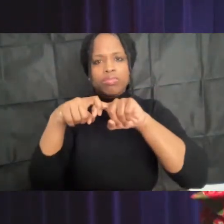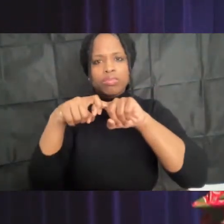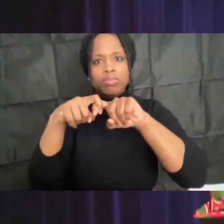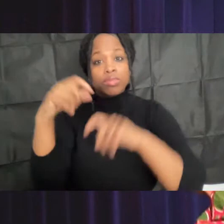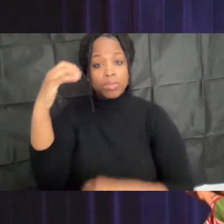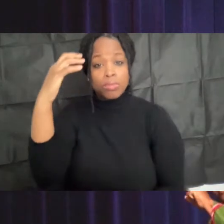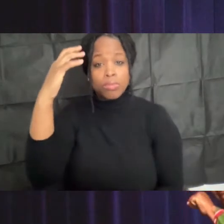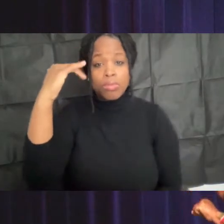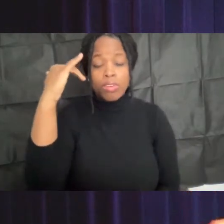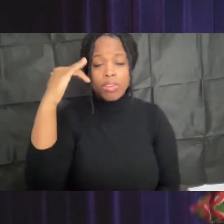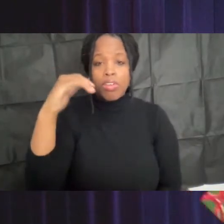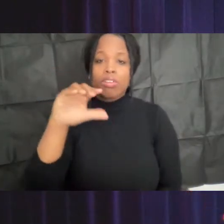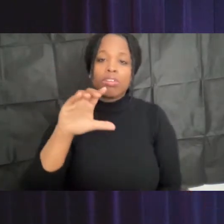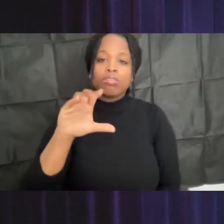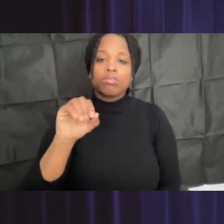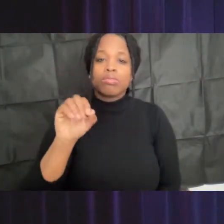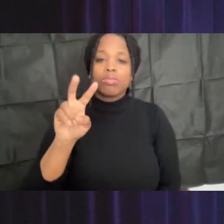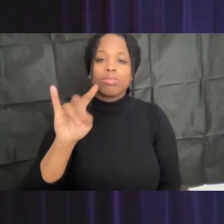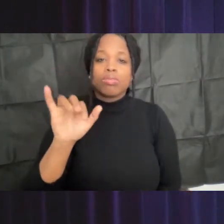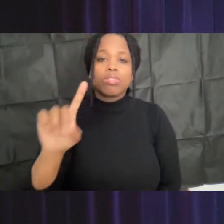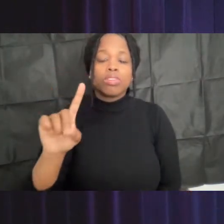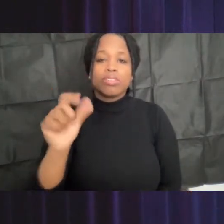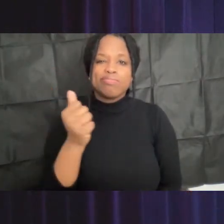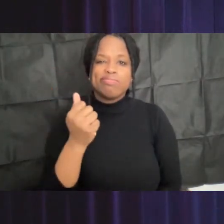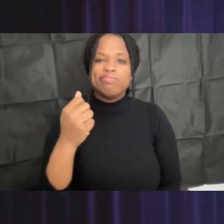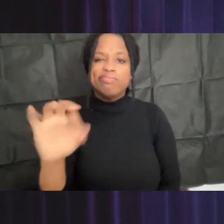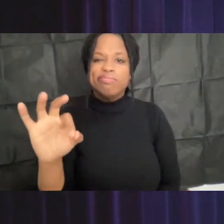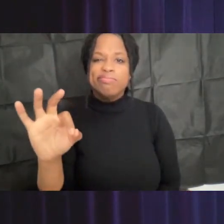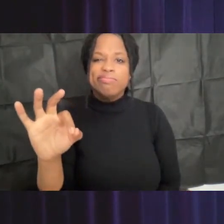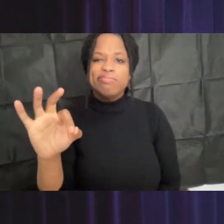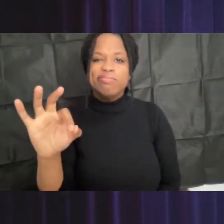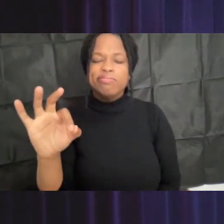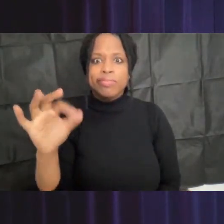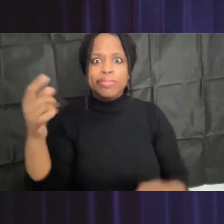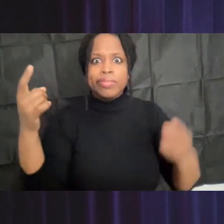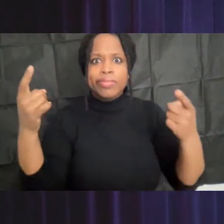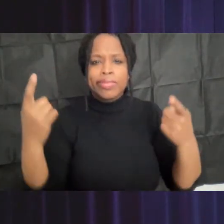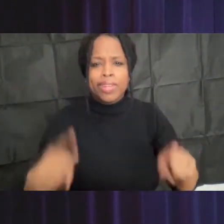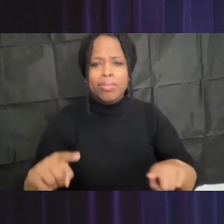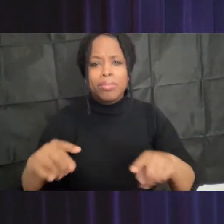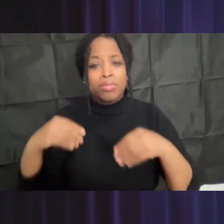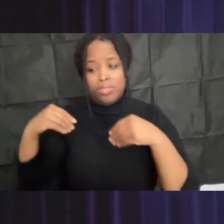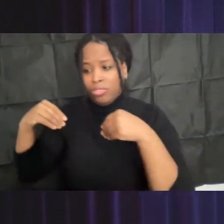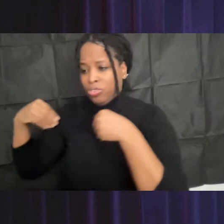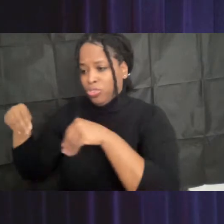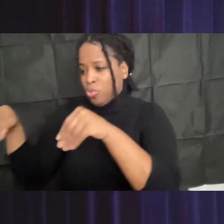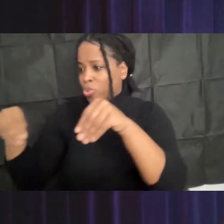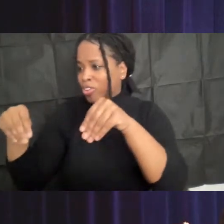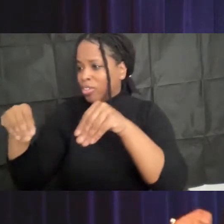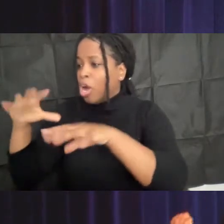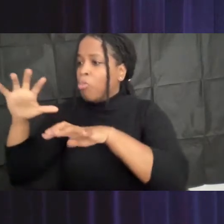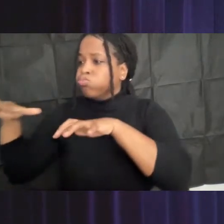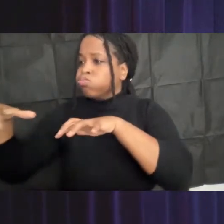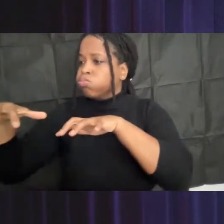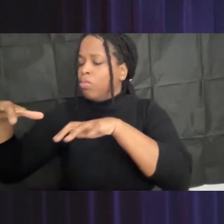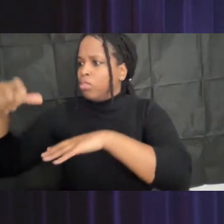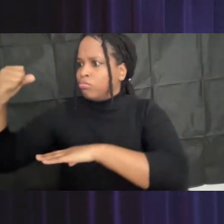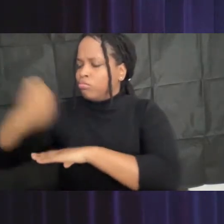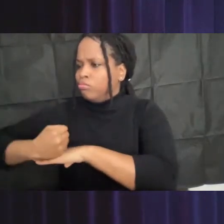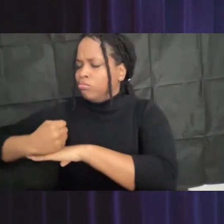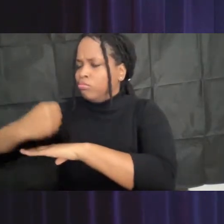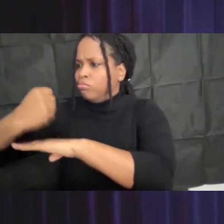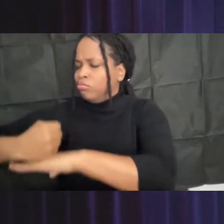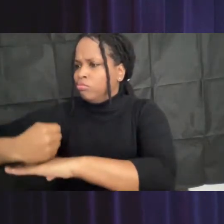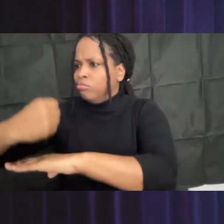COVID-19. Our stores are closed. Our schools are online. We can't dine